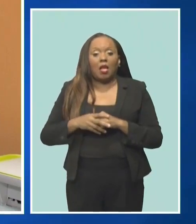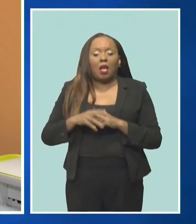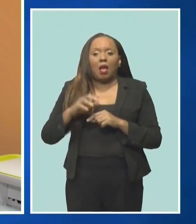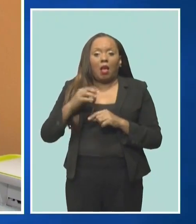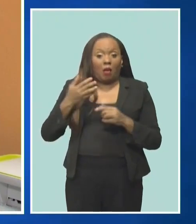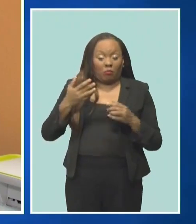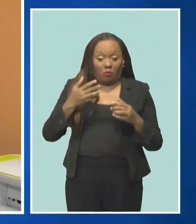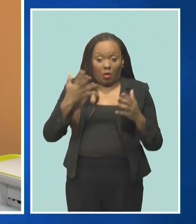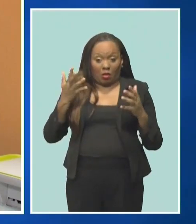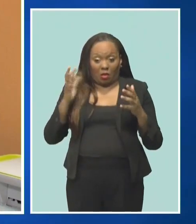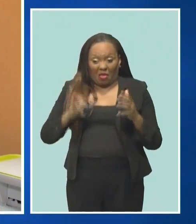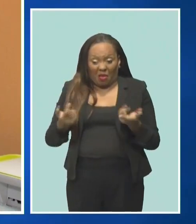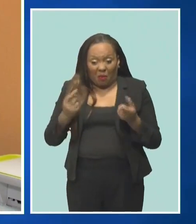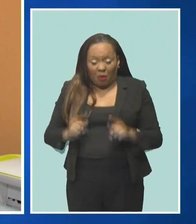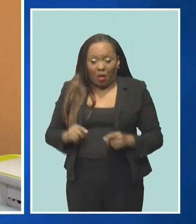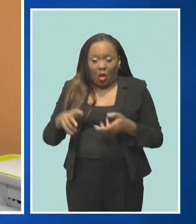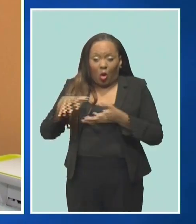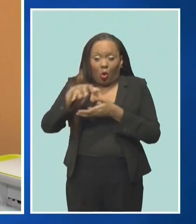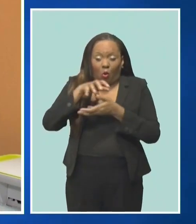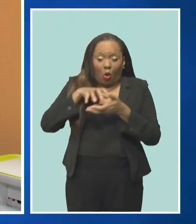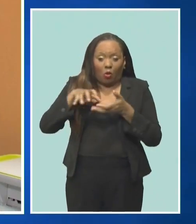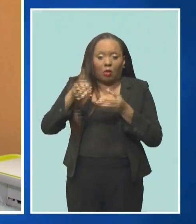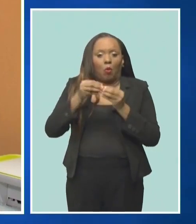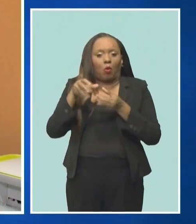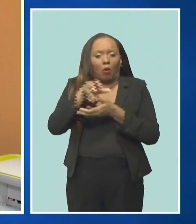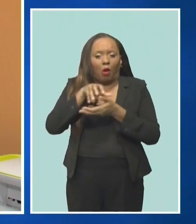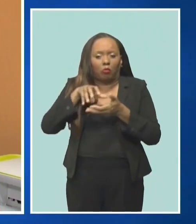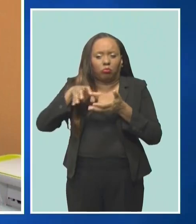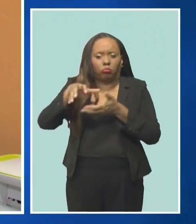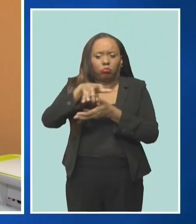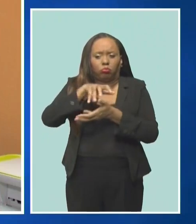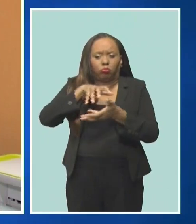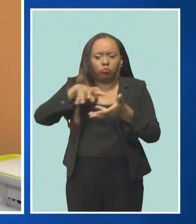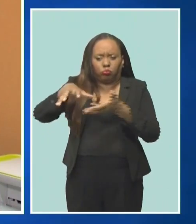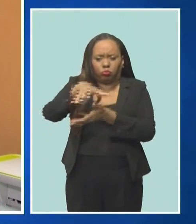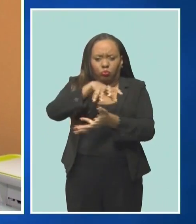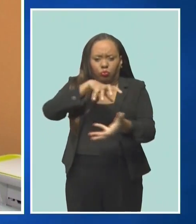So because of that, the clouds got enhanced, and that resulted in